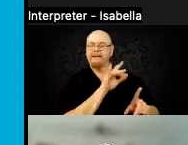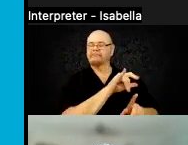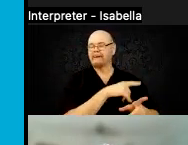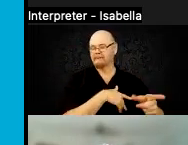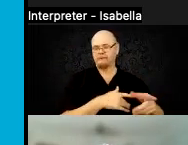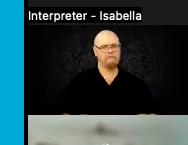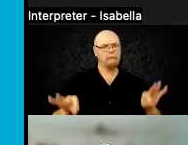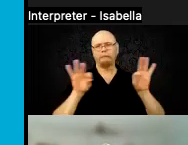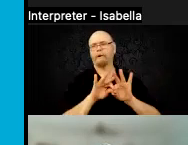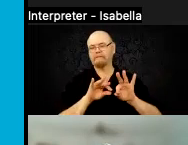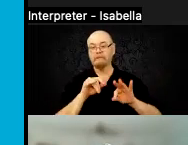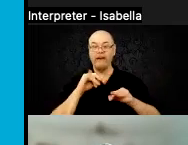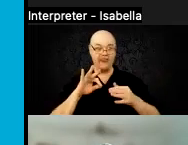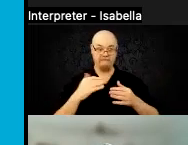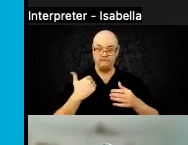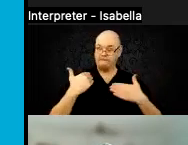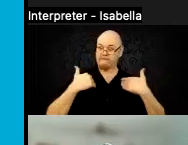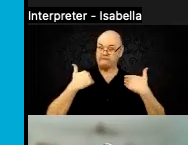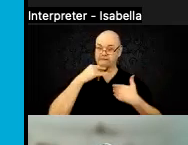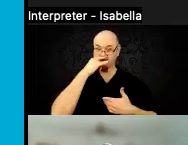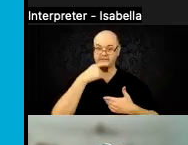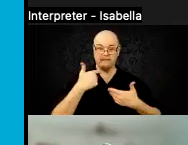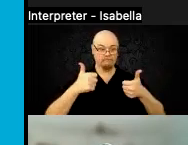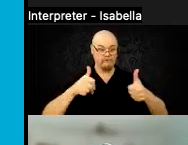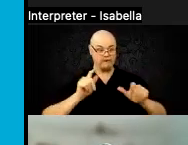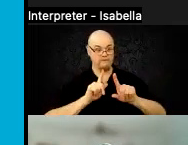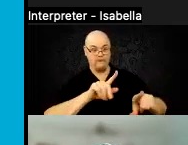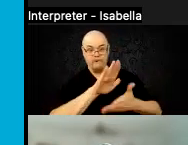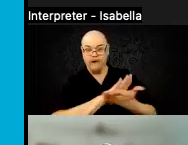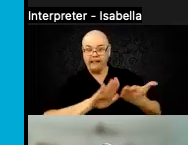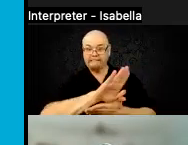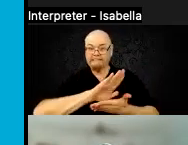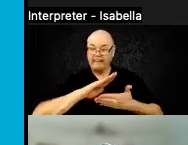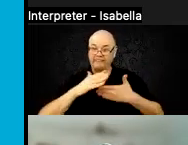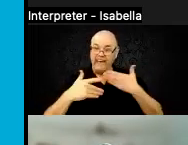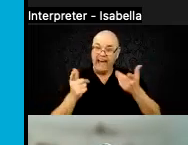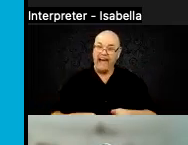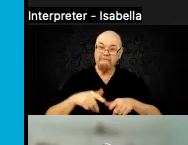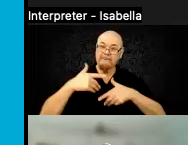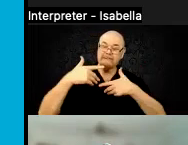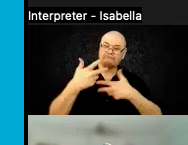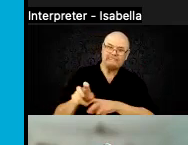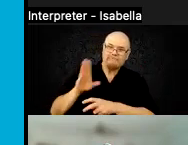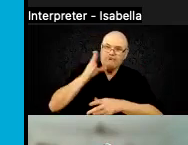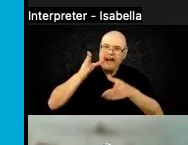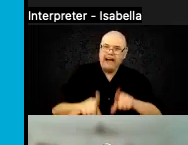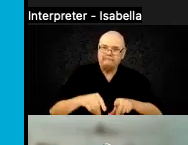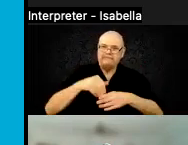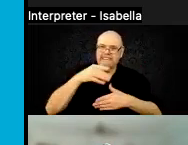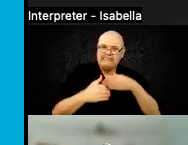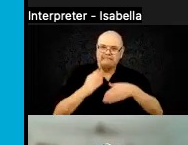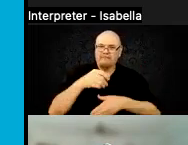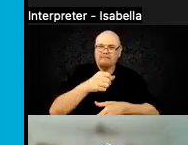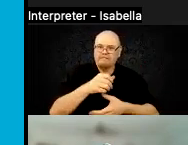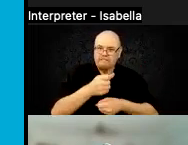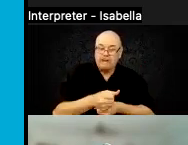youth that are trying to go to college, right? And that transition is happening at the end of the school year and then they're starting college in the fall. It's a pretty quick turnaround. And we want to